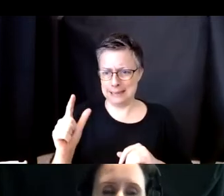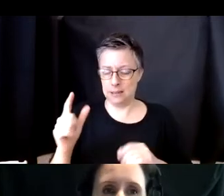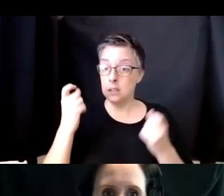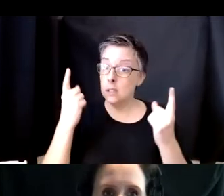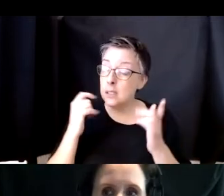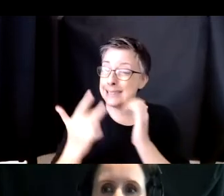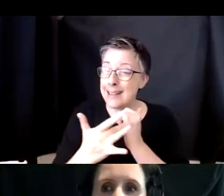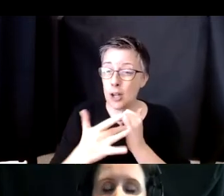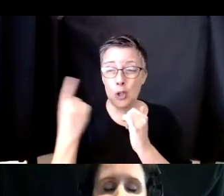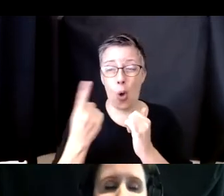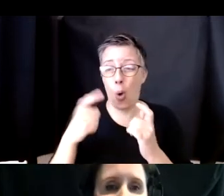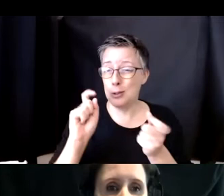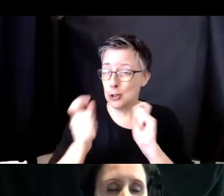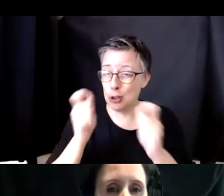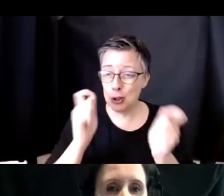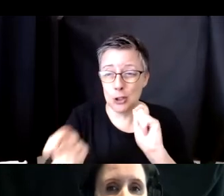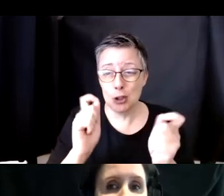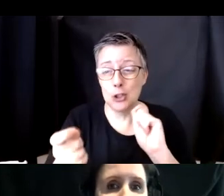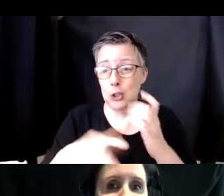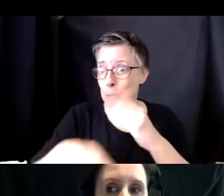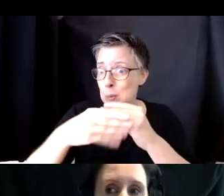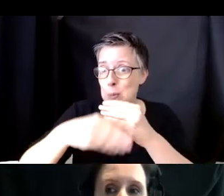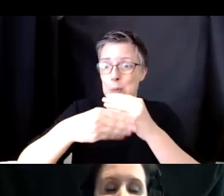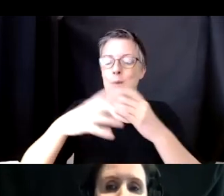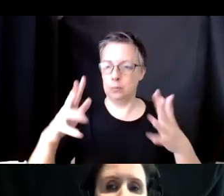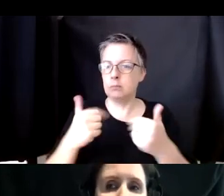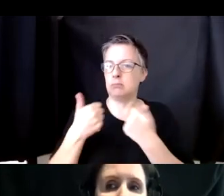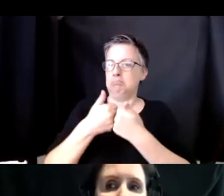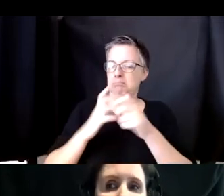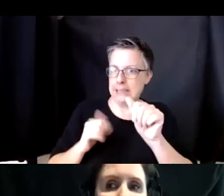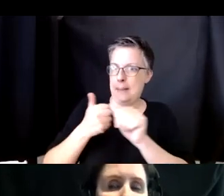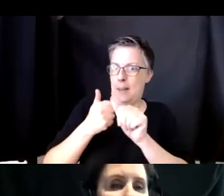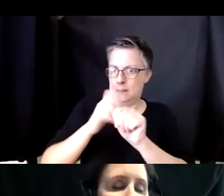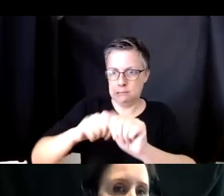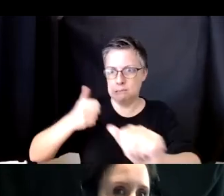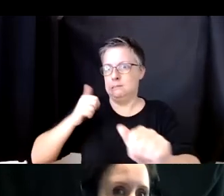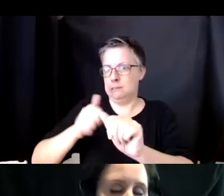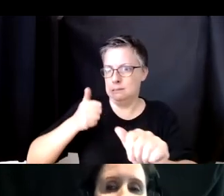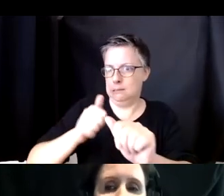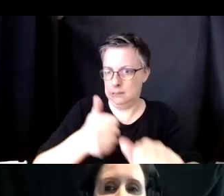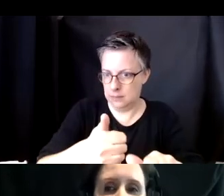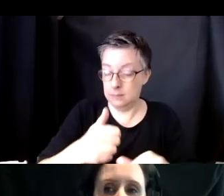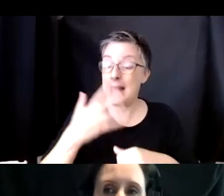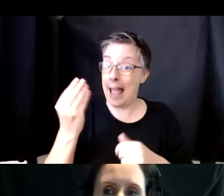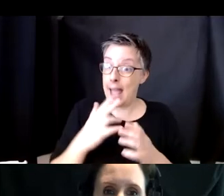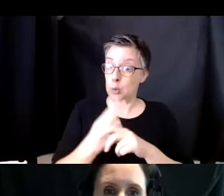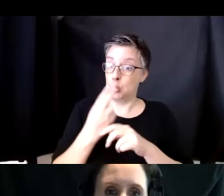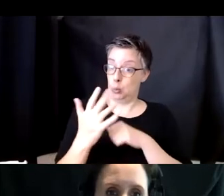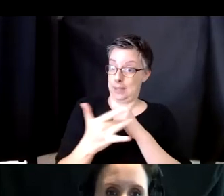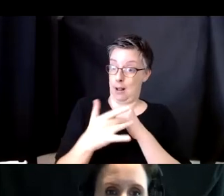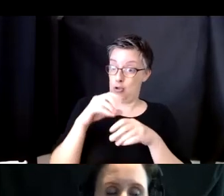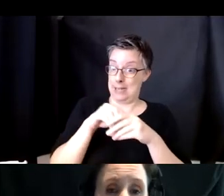constantly changing. So it's a bit of a challenge to keep up also while we're using technology in a different